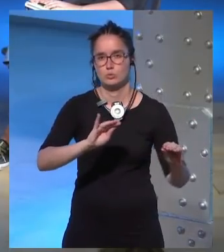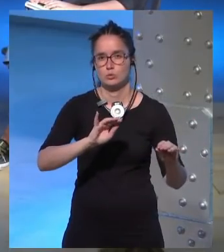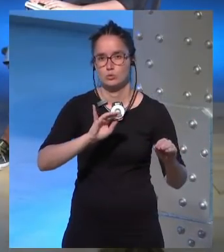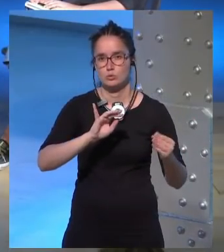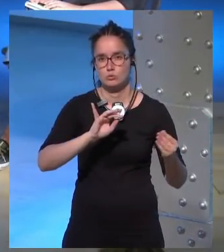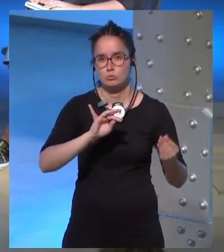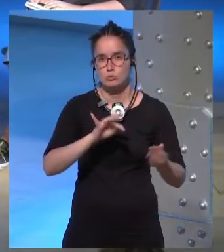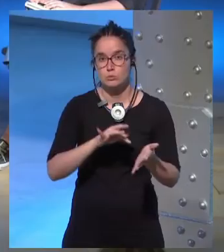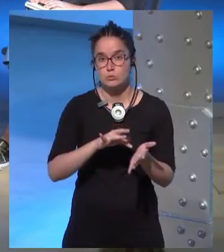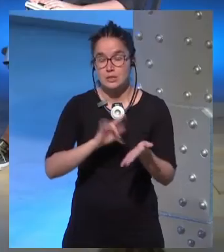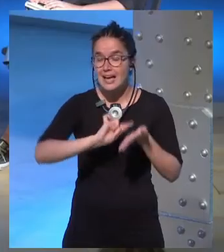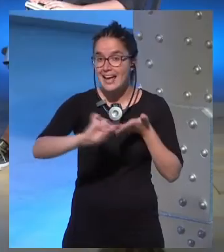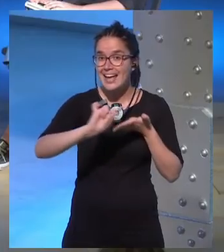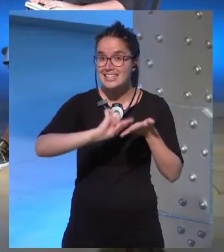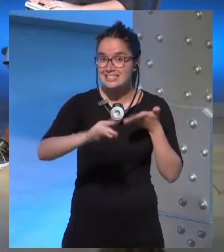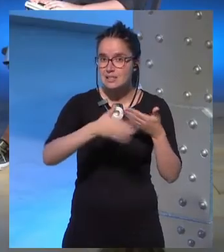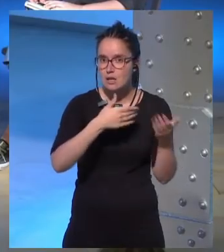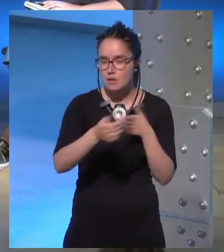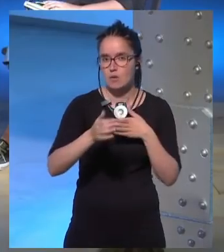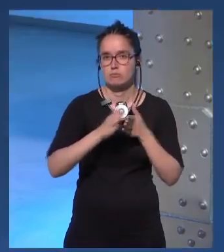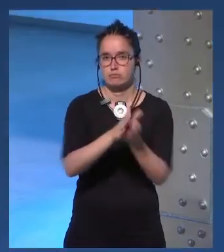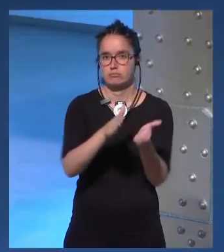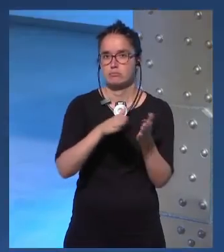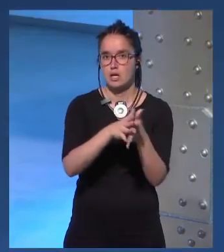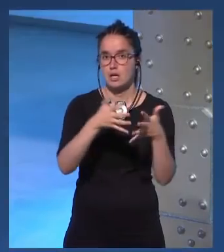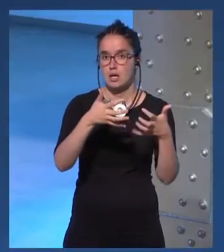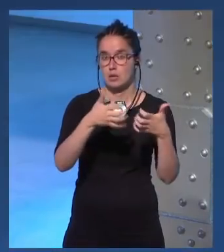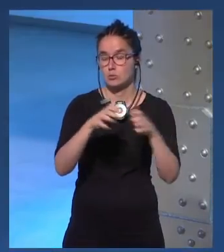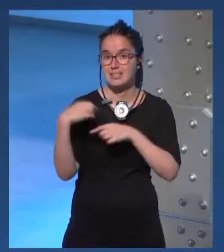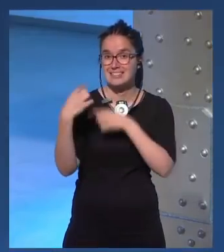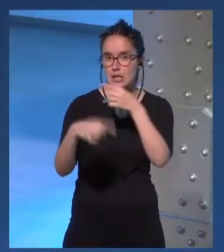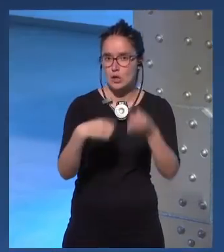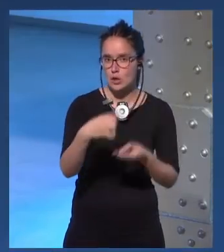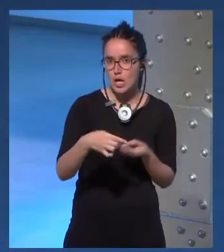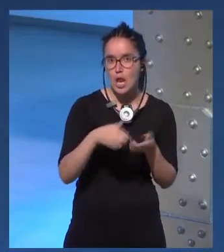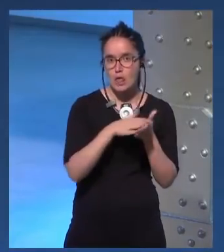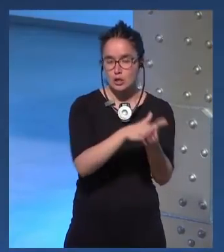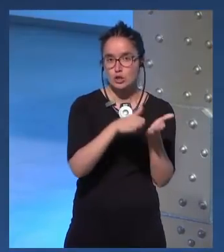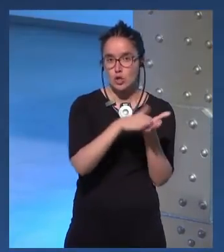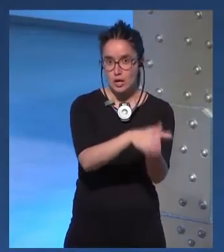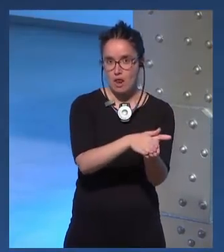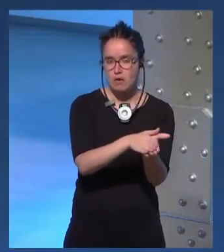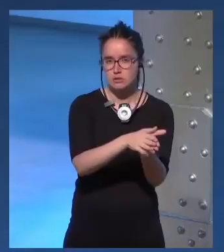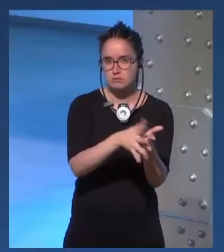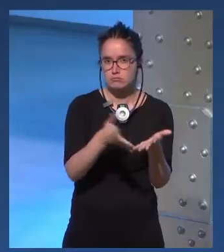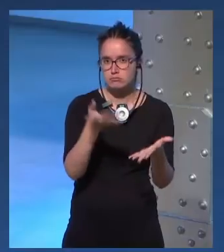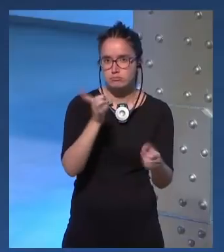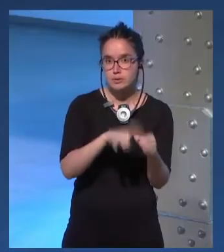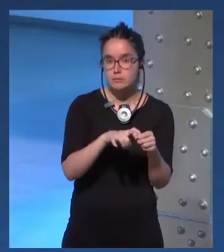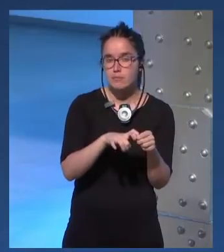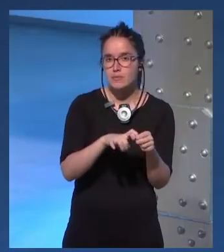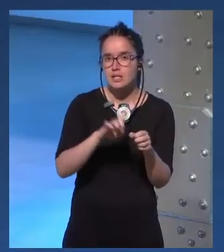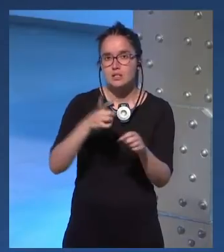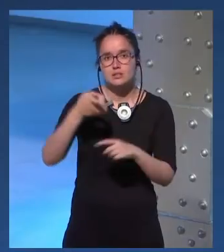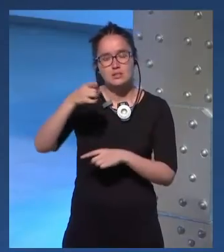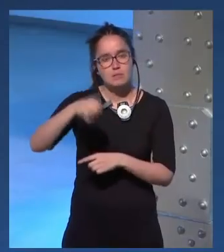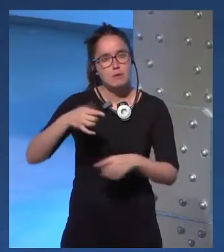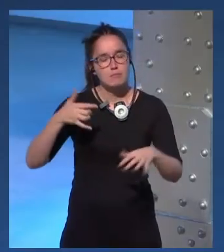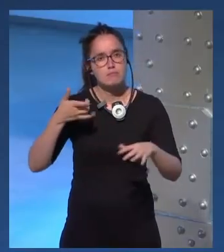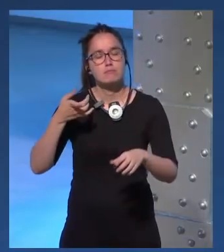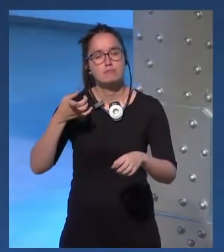Cameron's cases, apart from writing and publishing and then regular